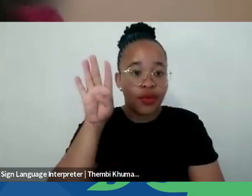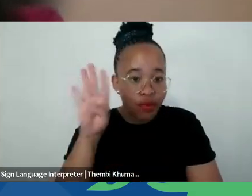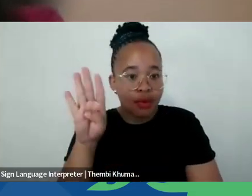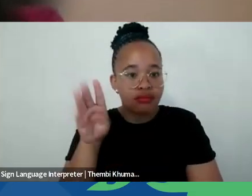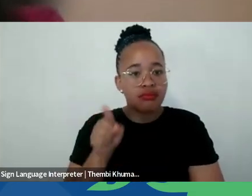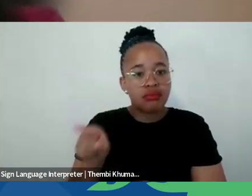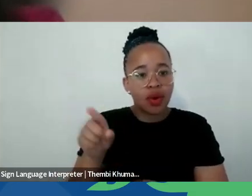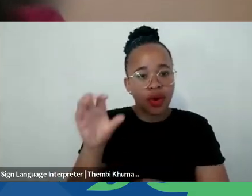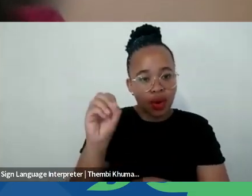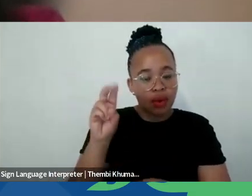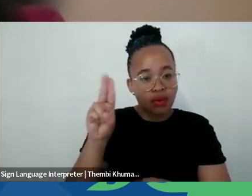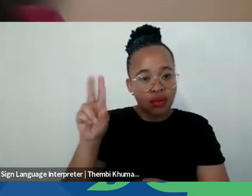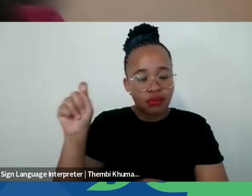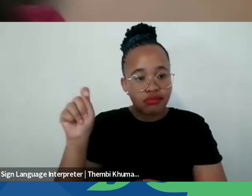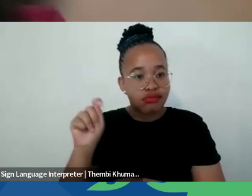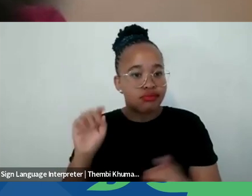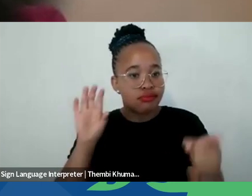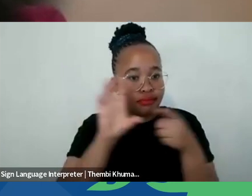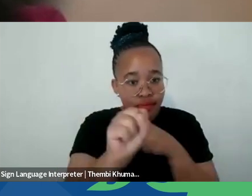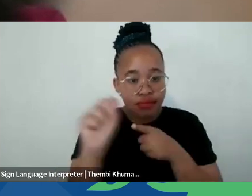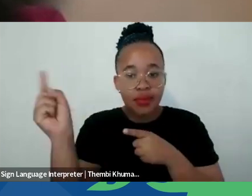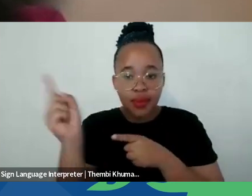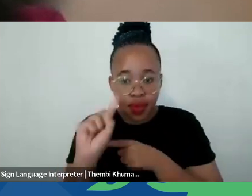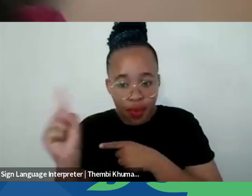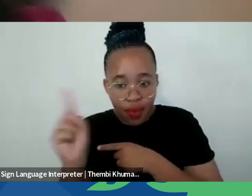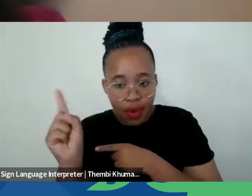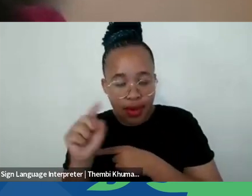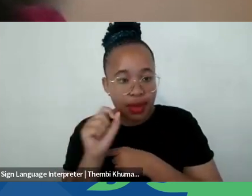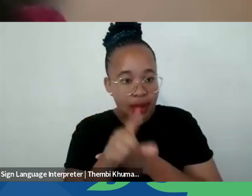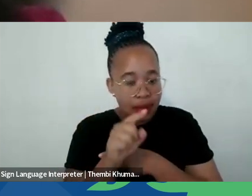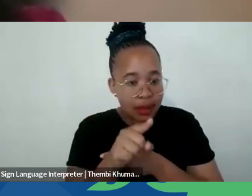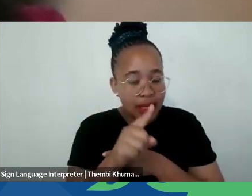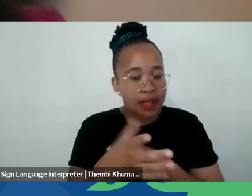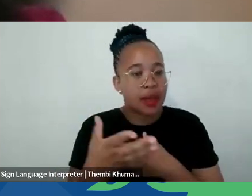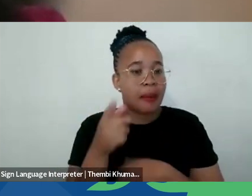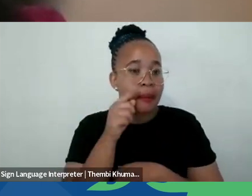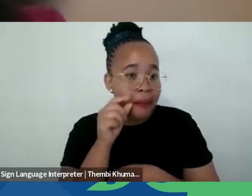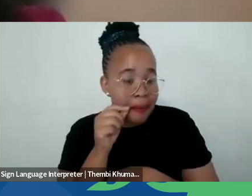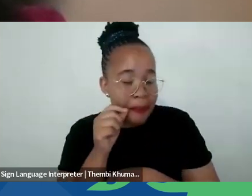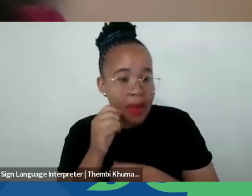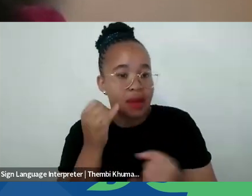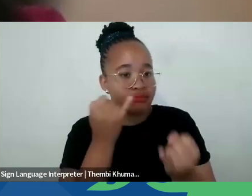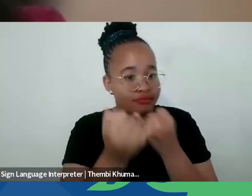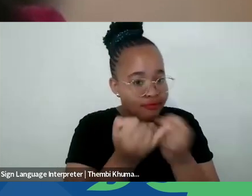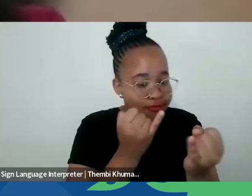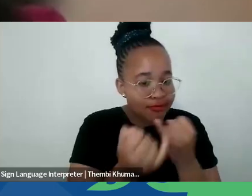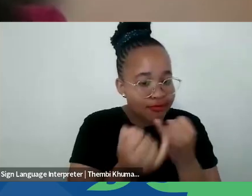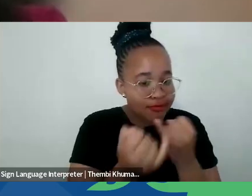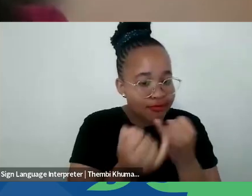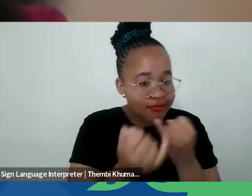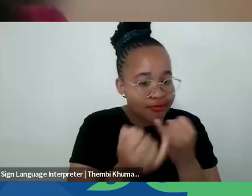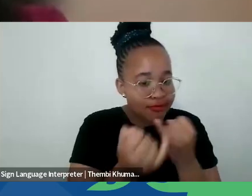many achievements, such as opening the first Men That Have Sex with Men clinic in Gauteng in